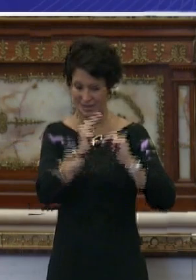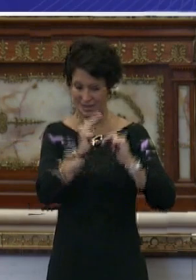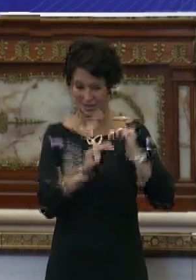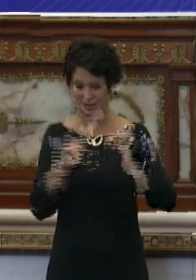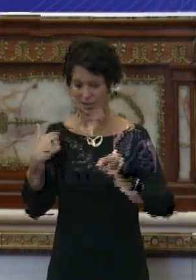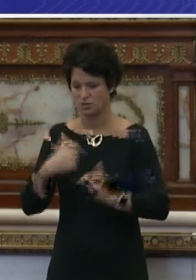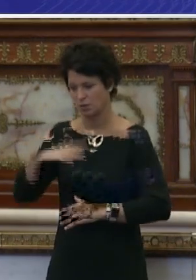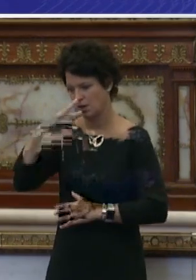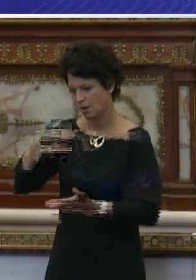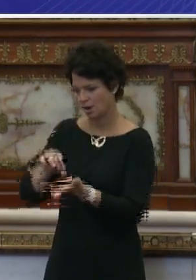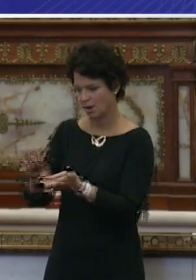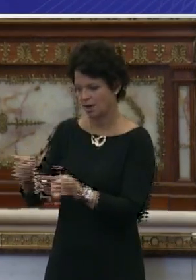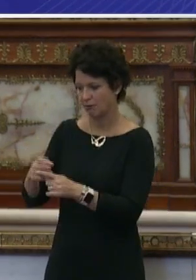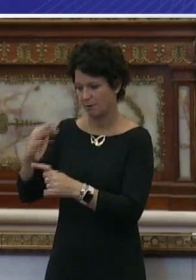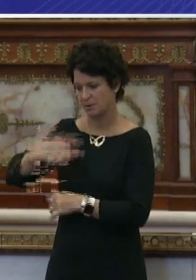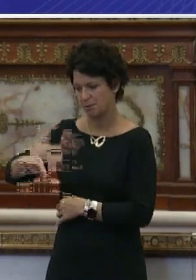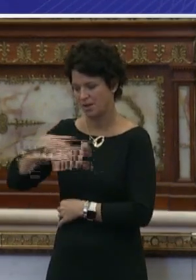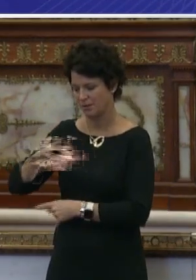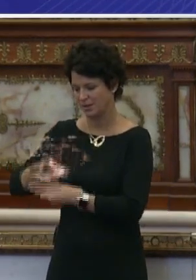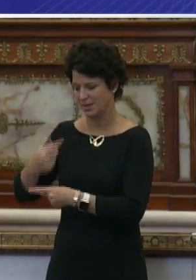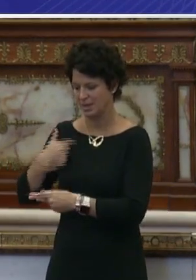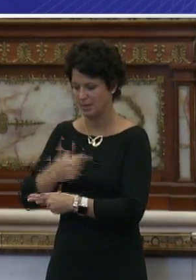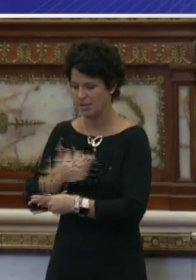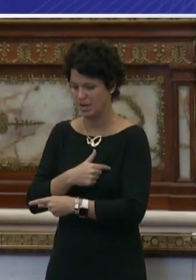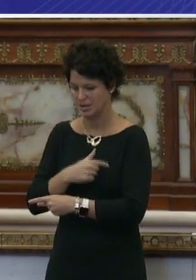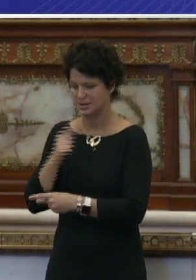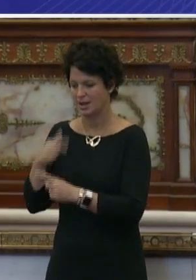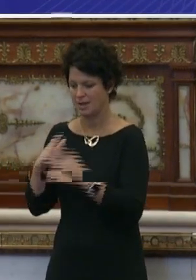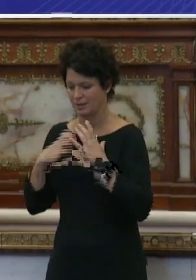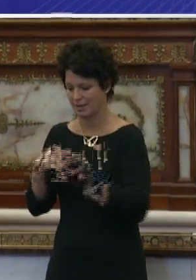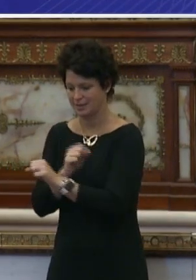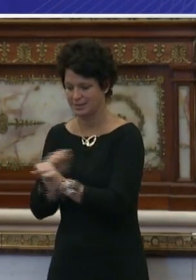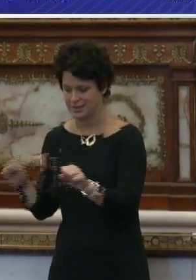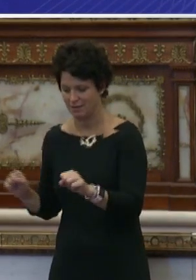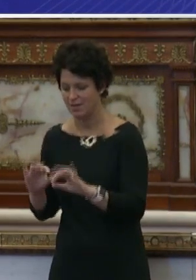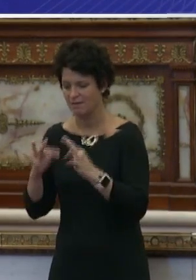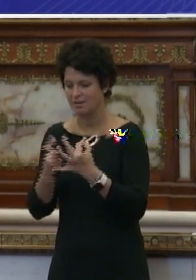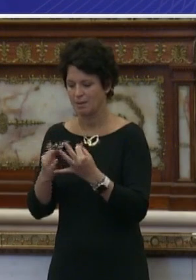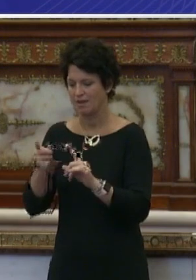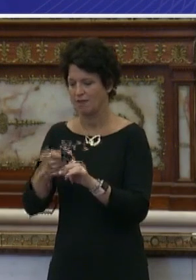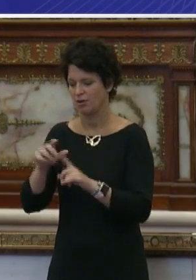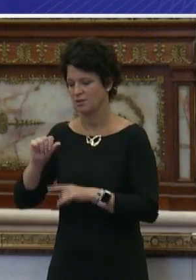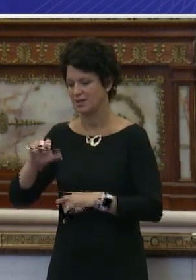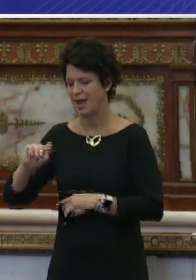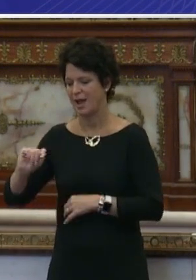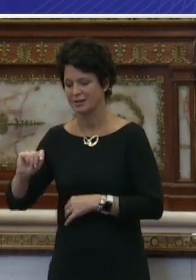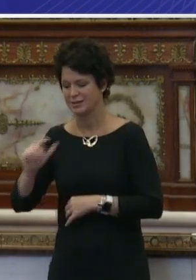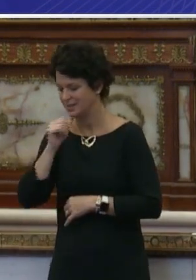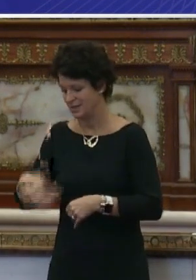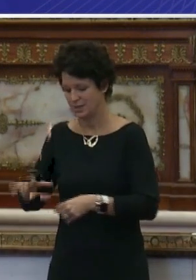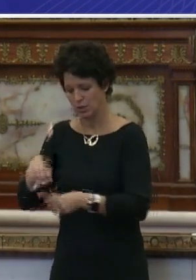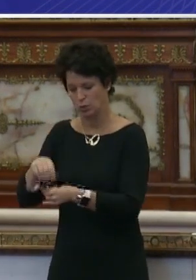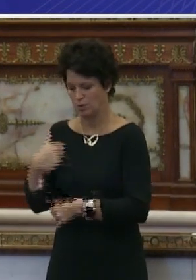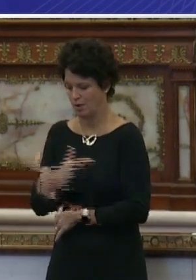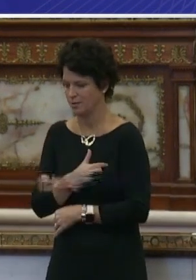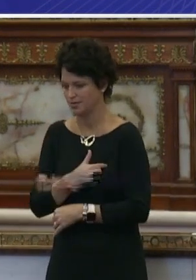getting to keep our finances safe. Families First Act didn't cover